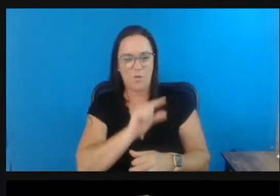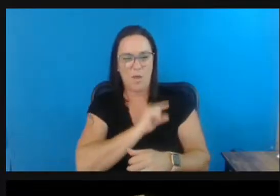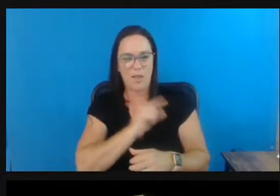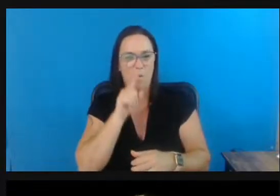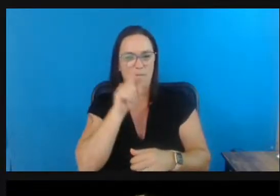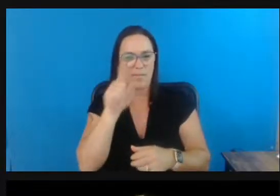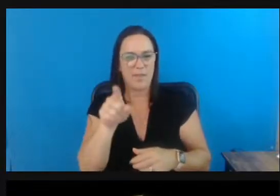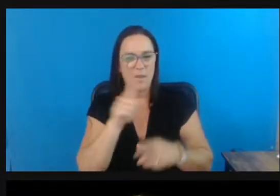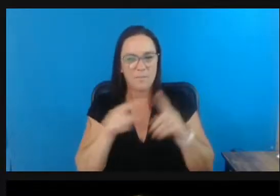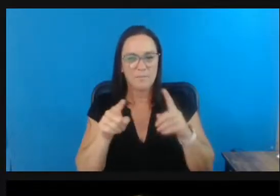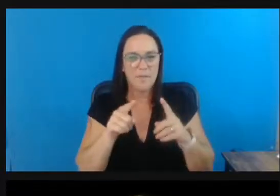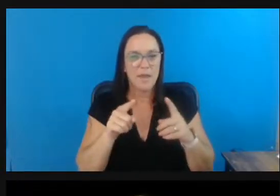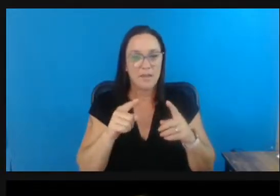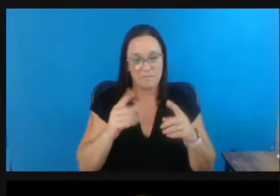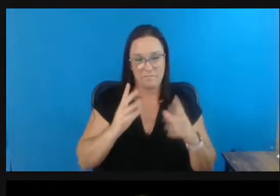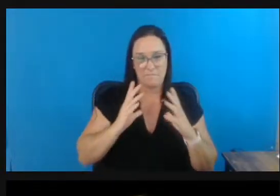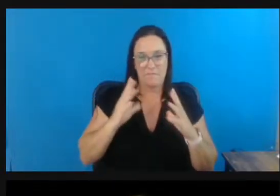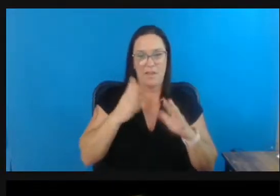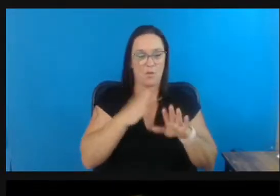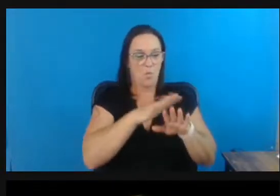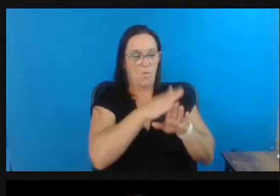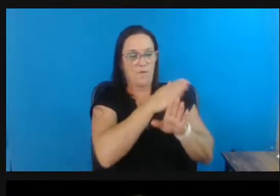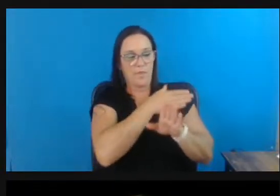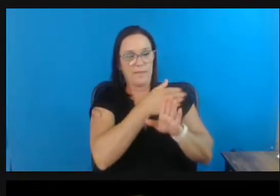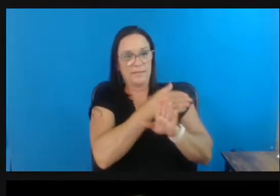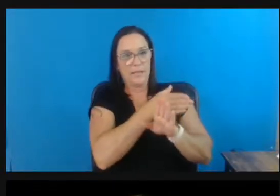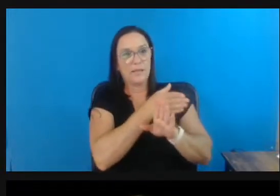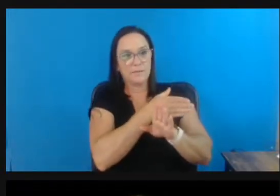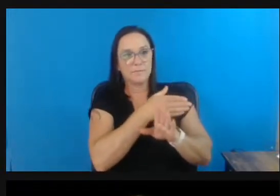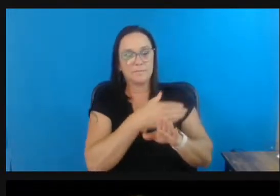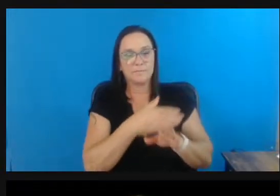eruption and blasts of gas coming during that interval.